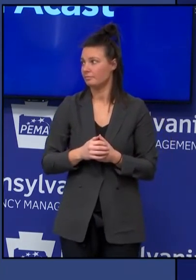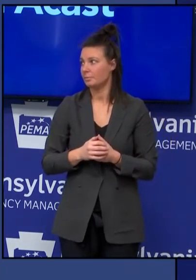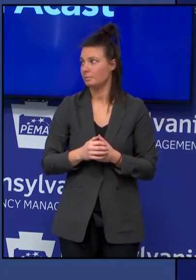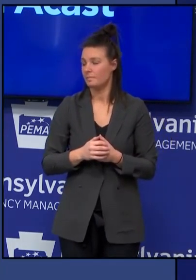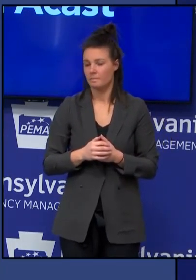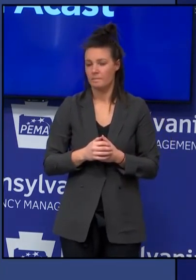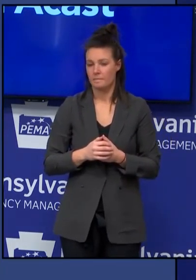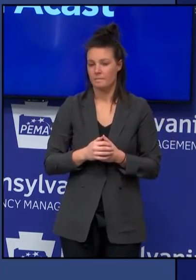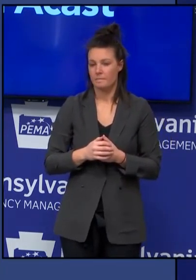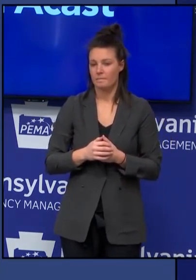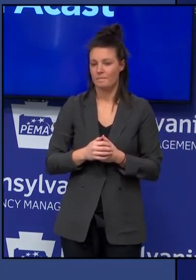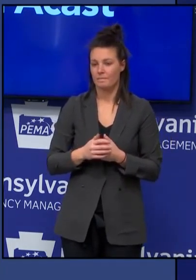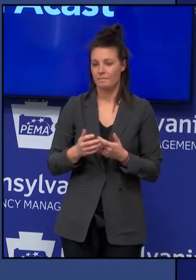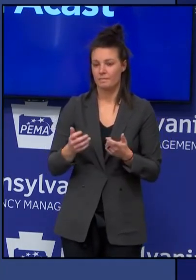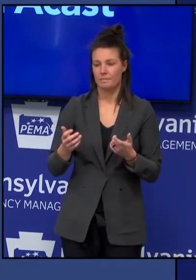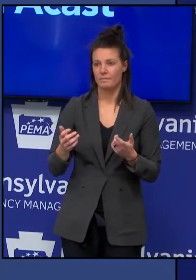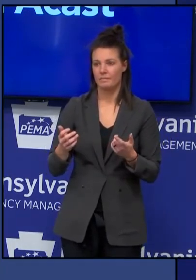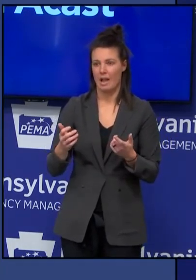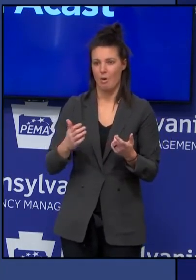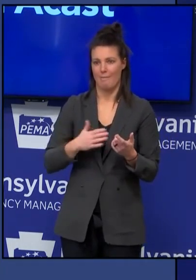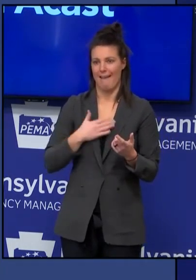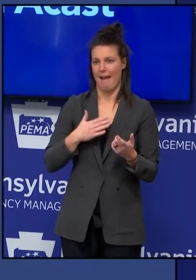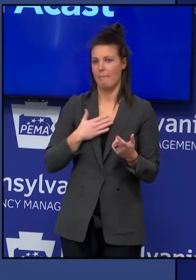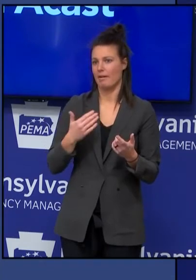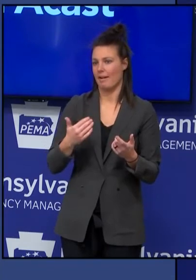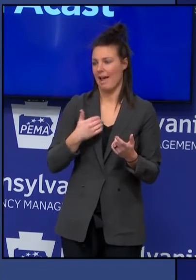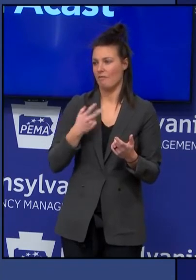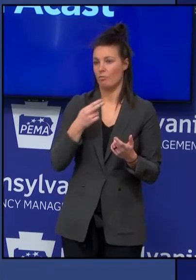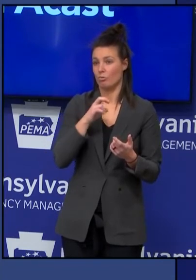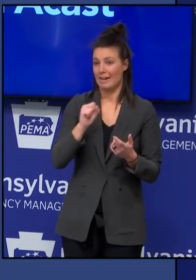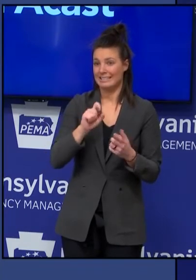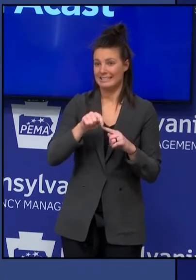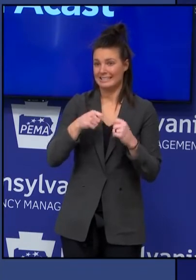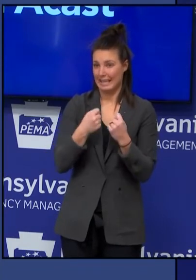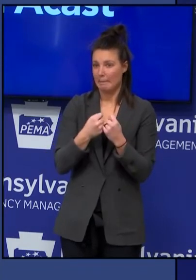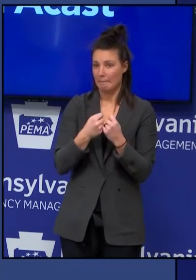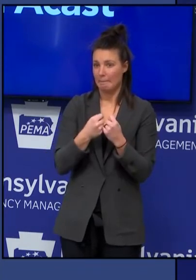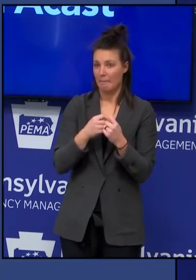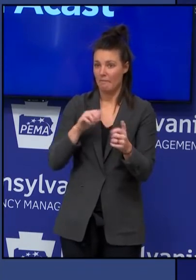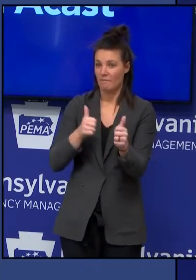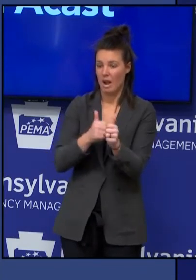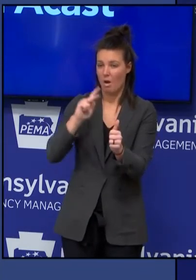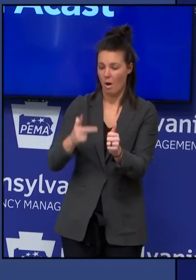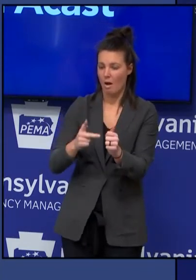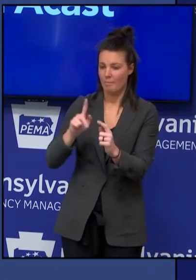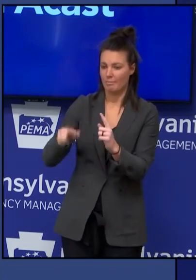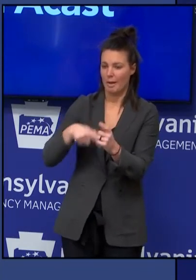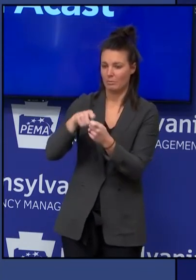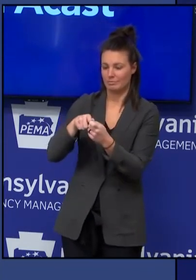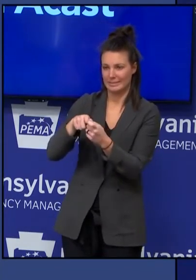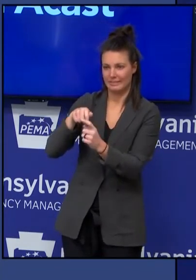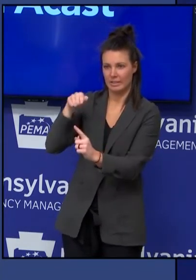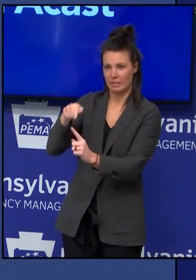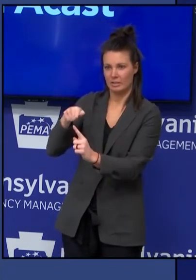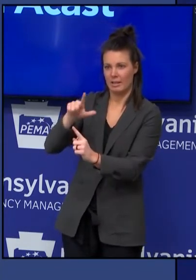So I would be happy to have our press team follow up on the specific case of Lancaster General.